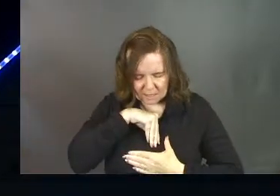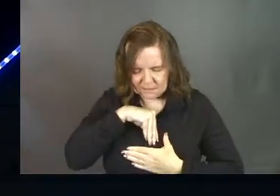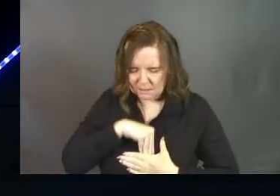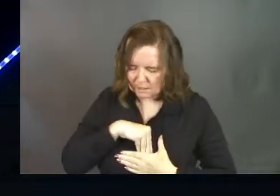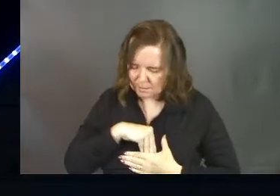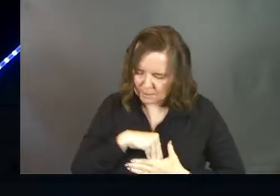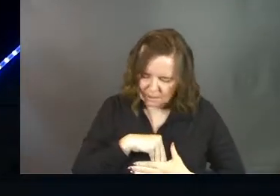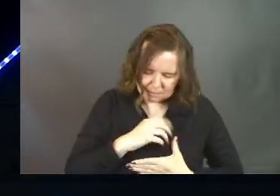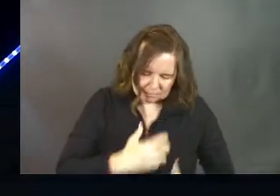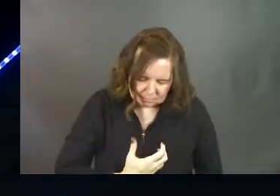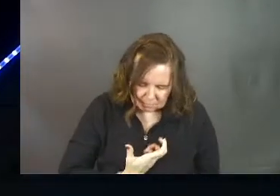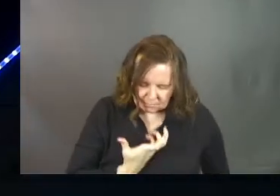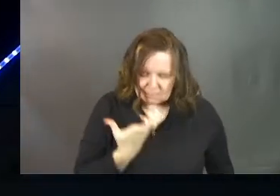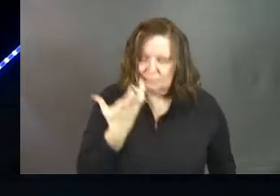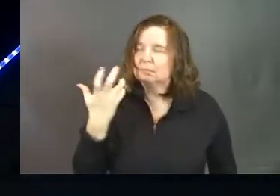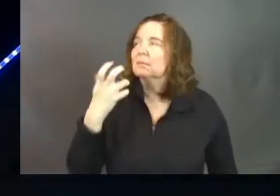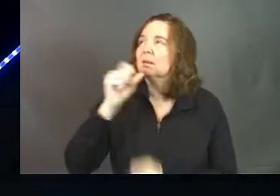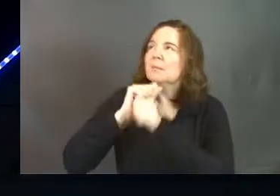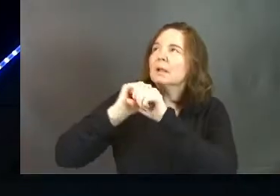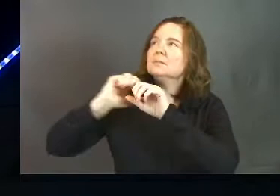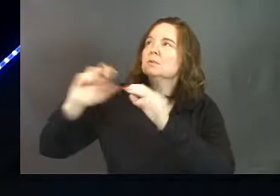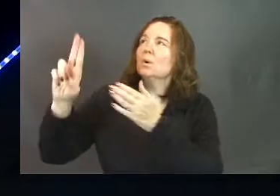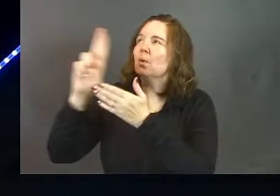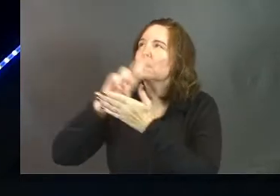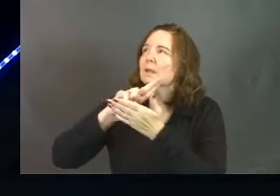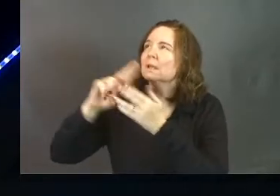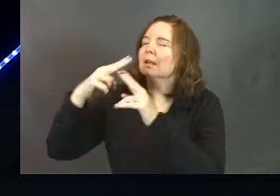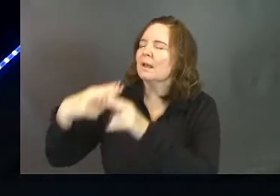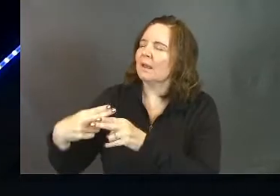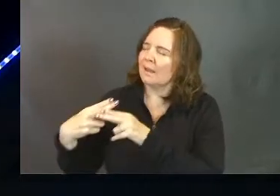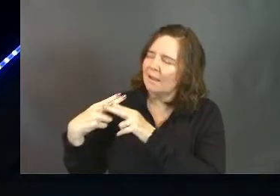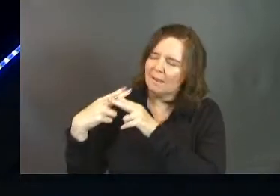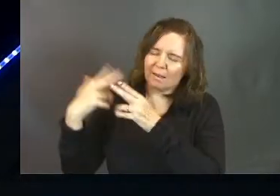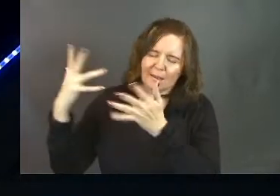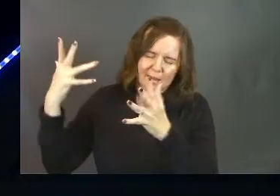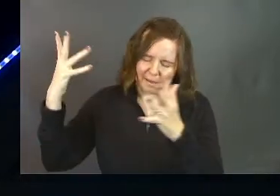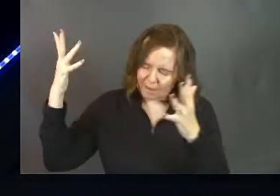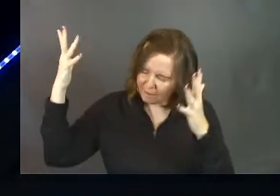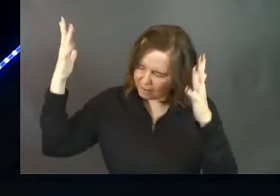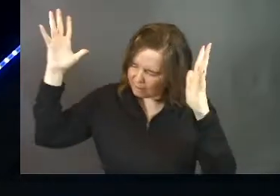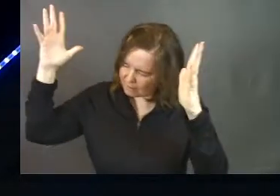everything that's in me, it's His holy name.